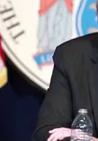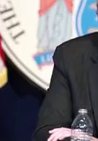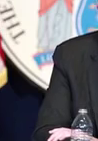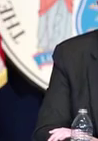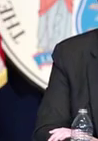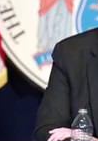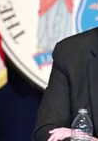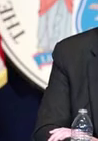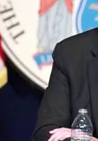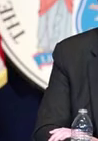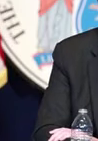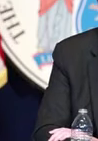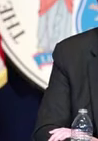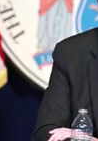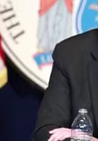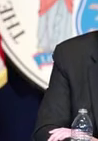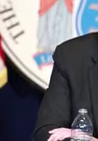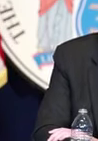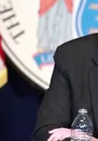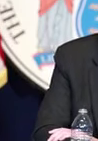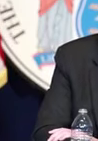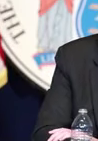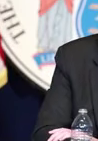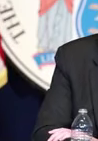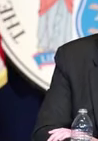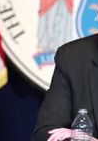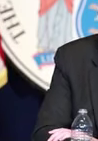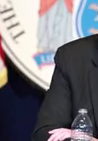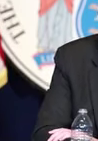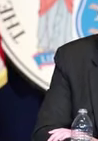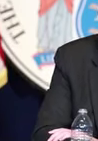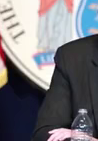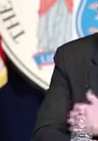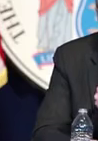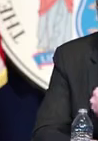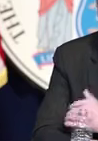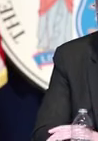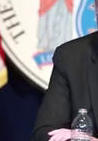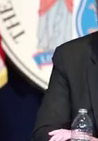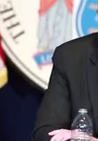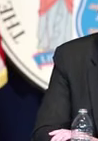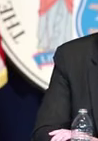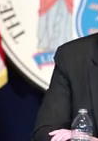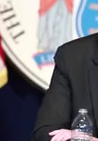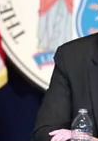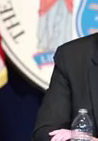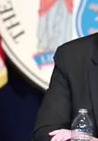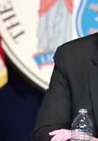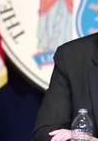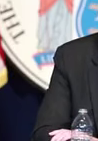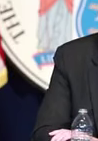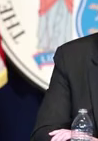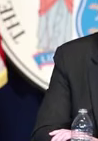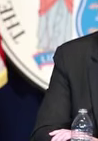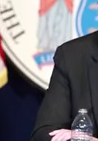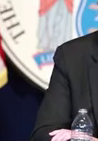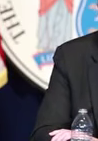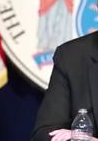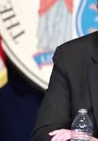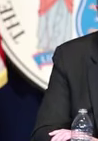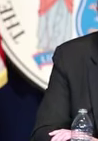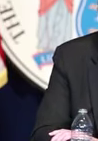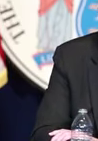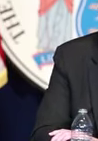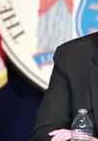our reopenings once this emergency passes. I made it clear to our neighboring governors that we need to fully